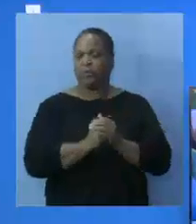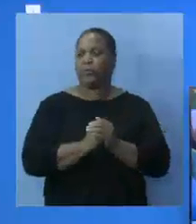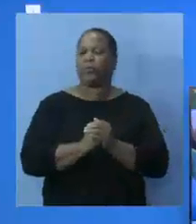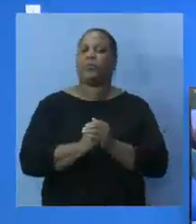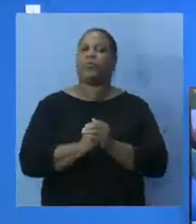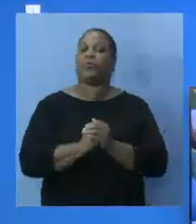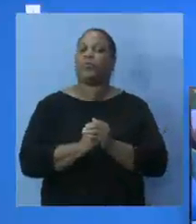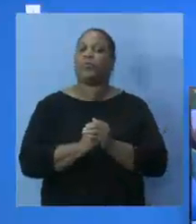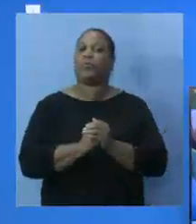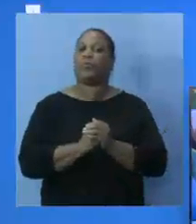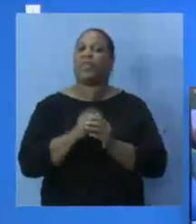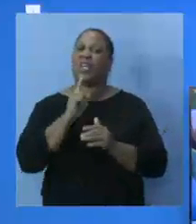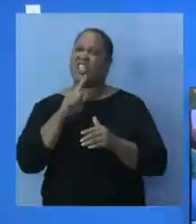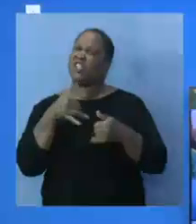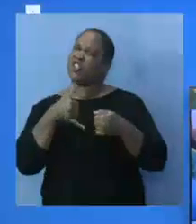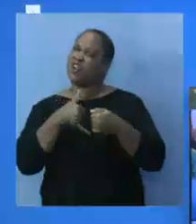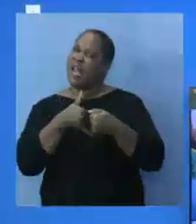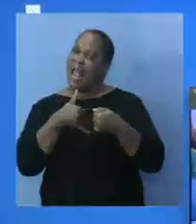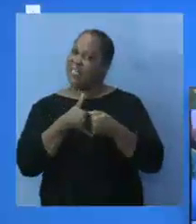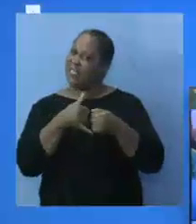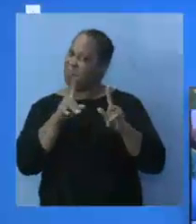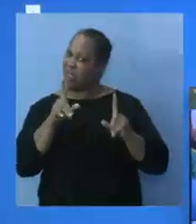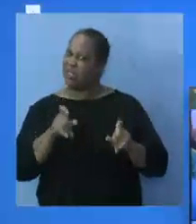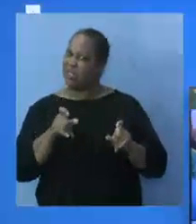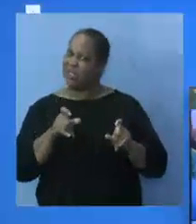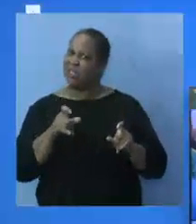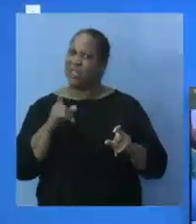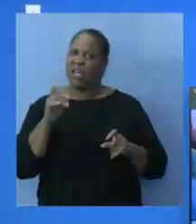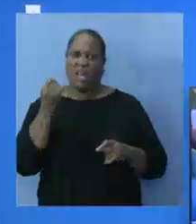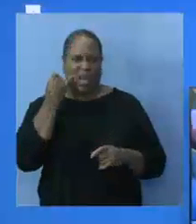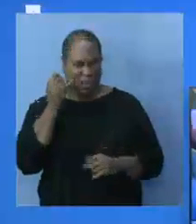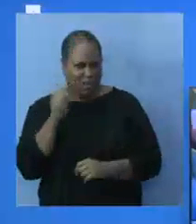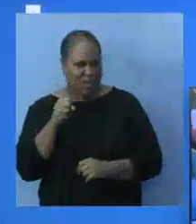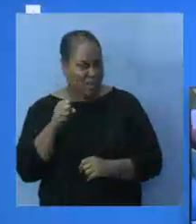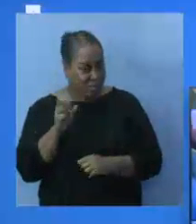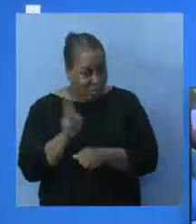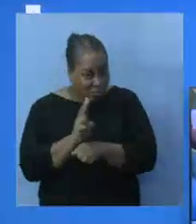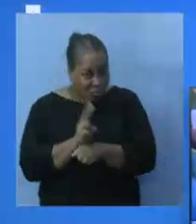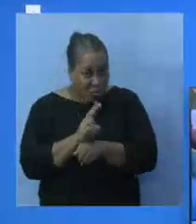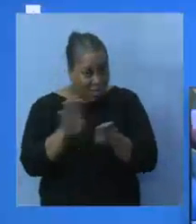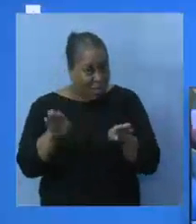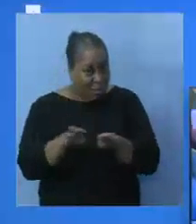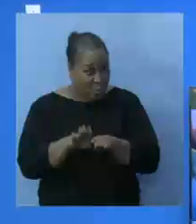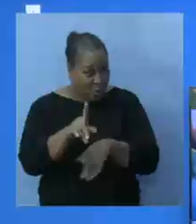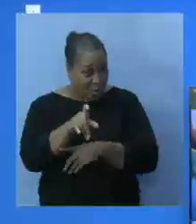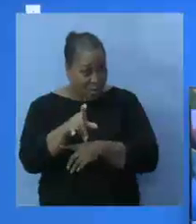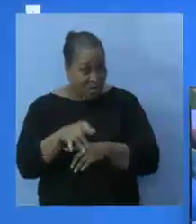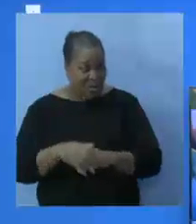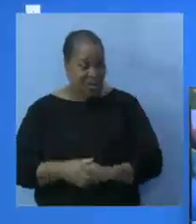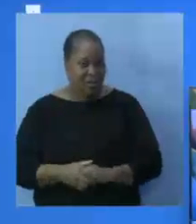Is there an antibody test, and if so, is it going to be used in Bermuda?